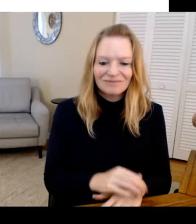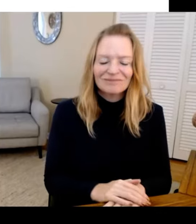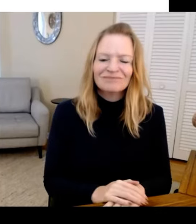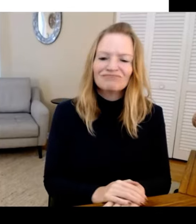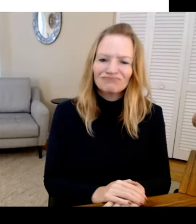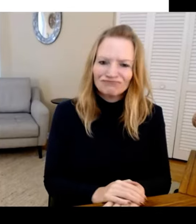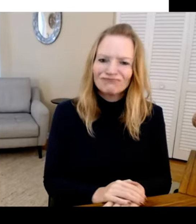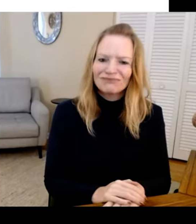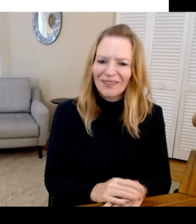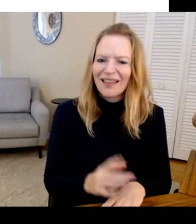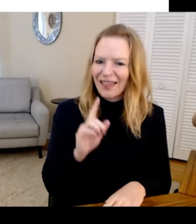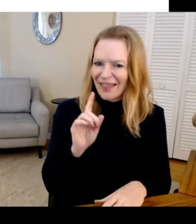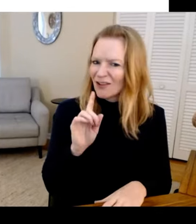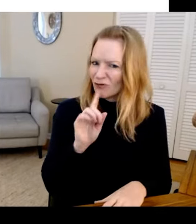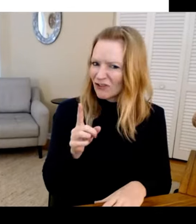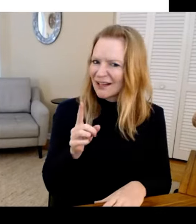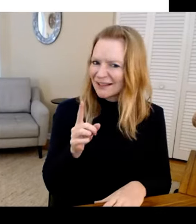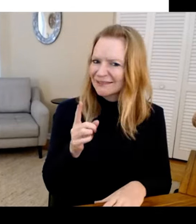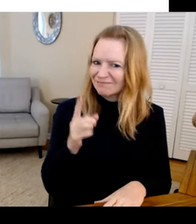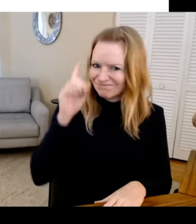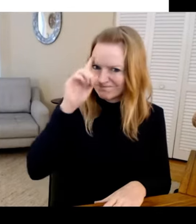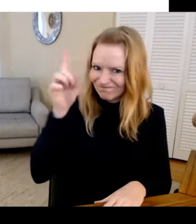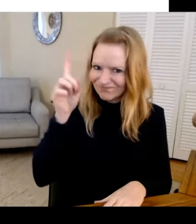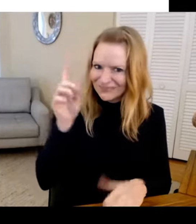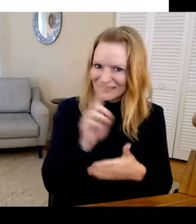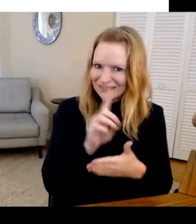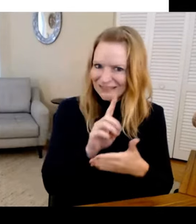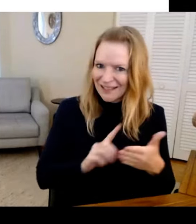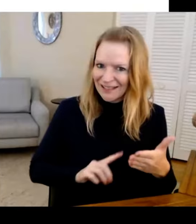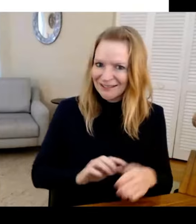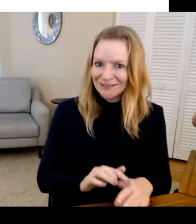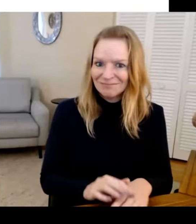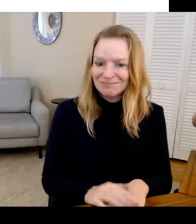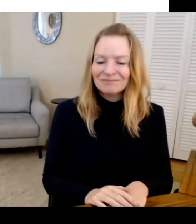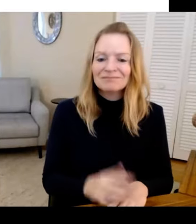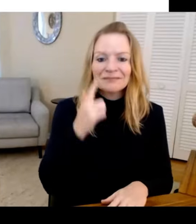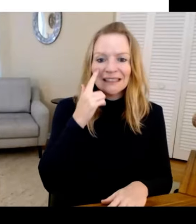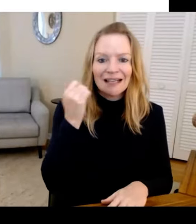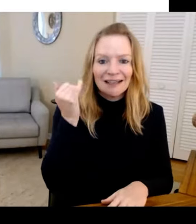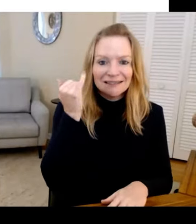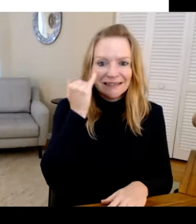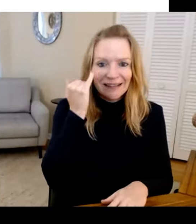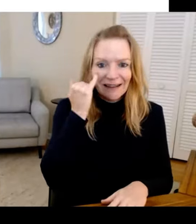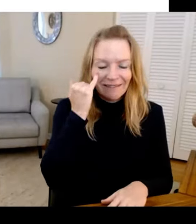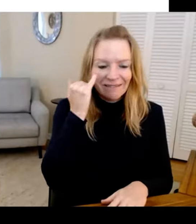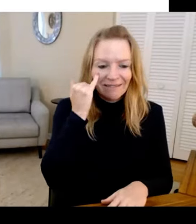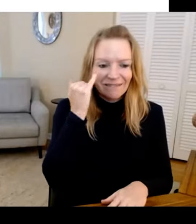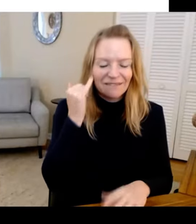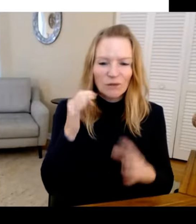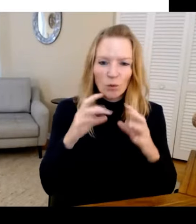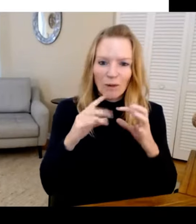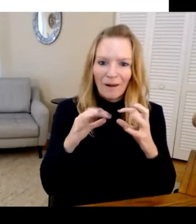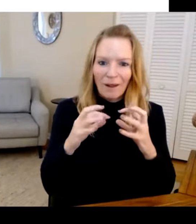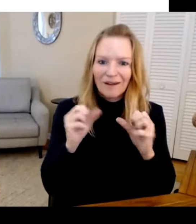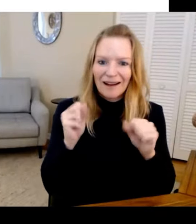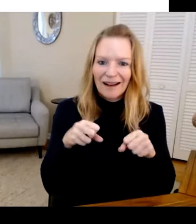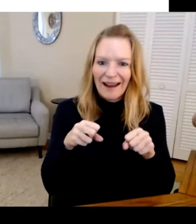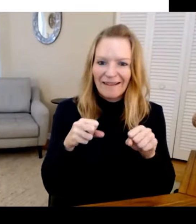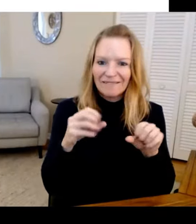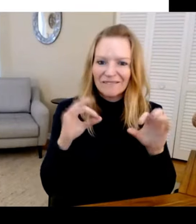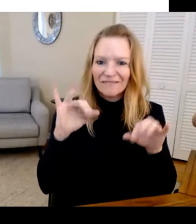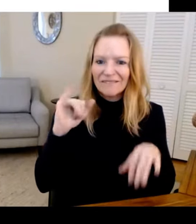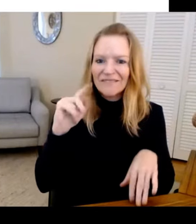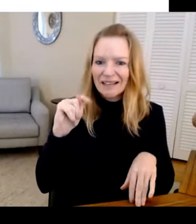this texture that you notice that looks quite similar to a brain. And really, that's a smart design. Because